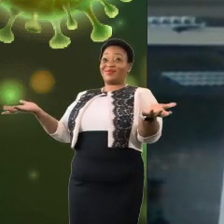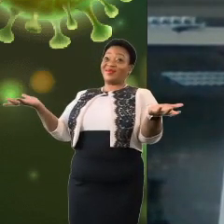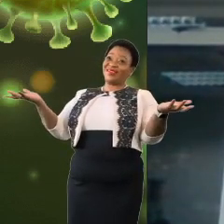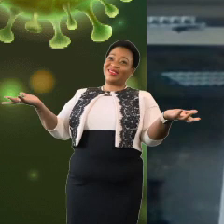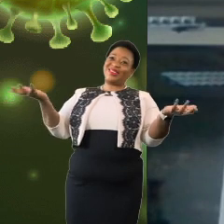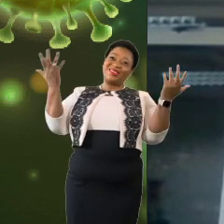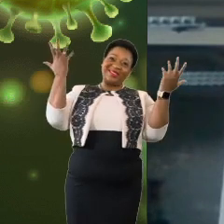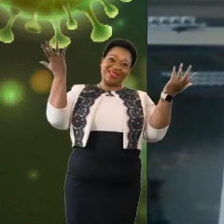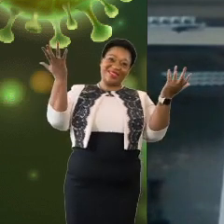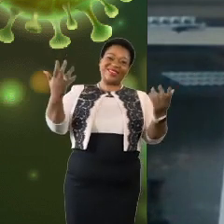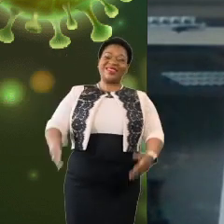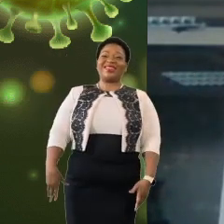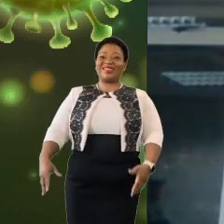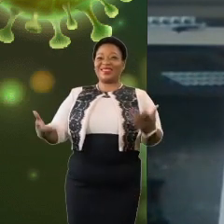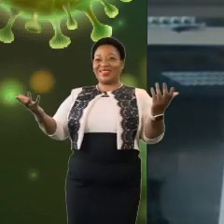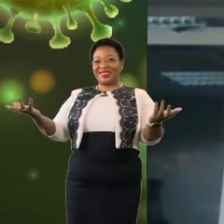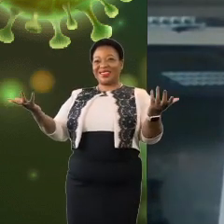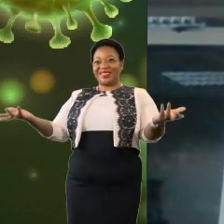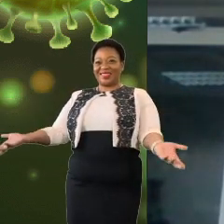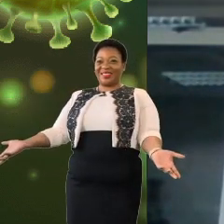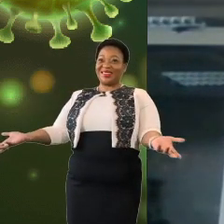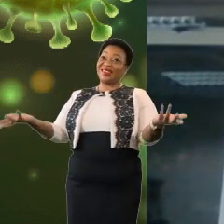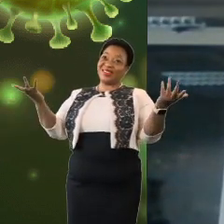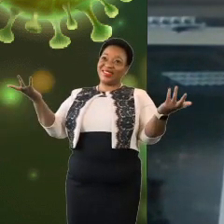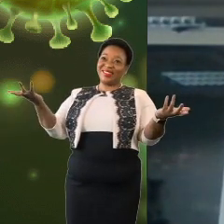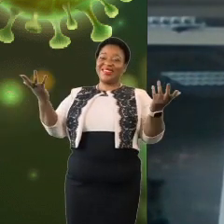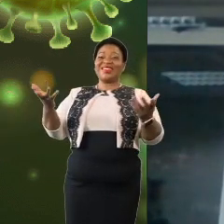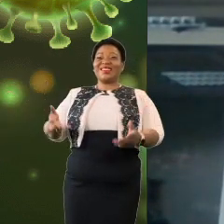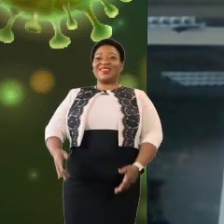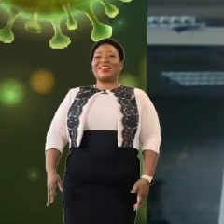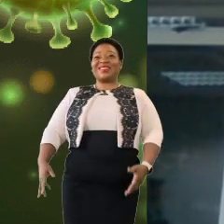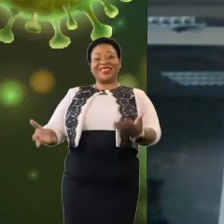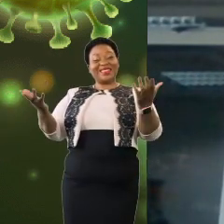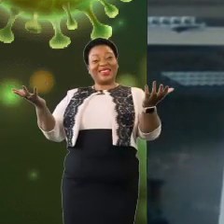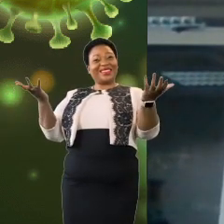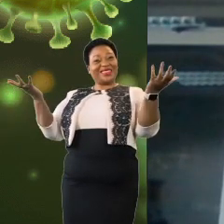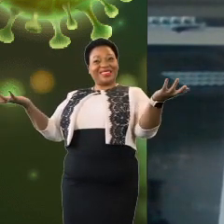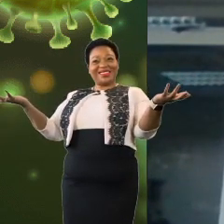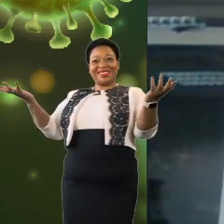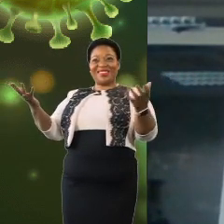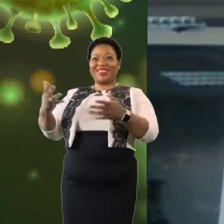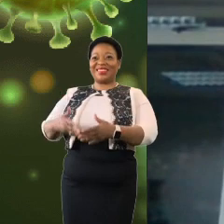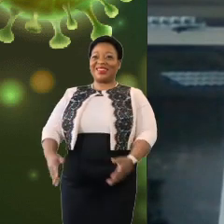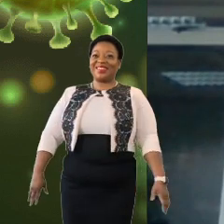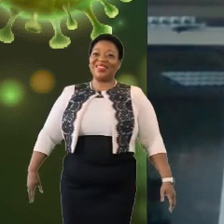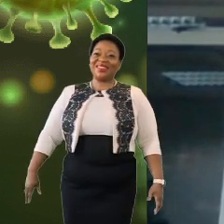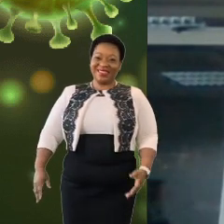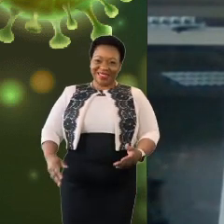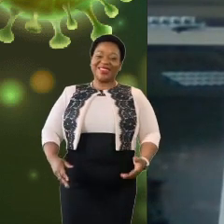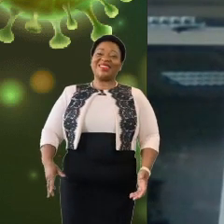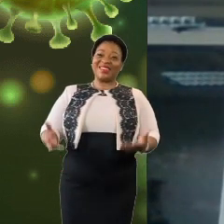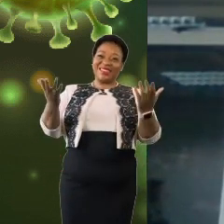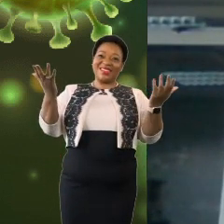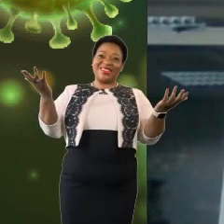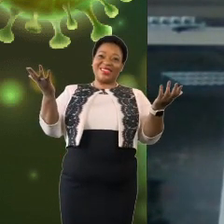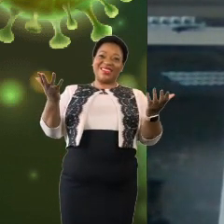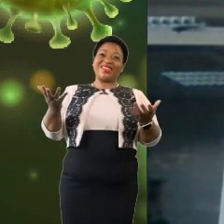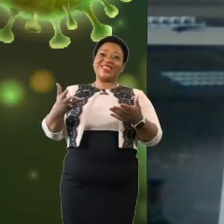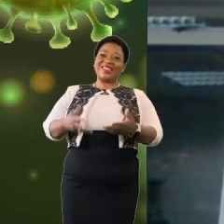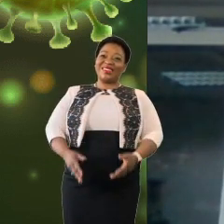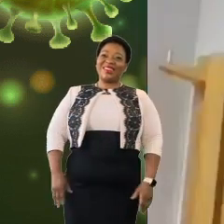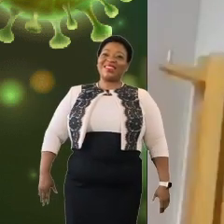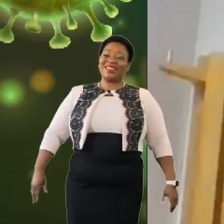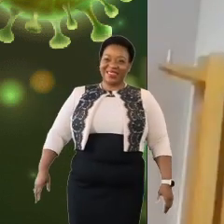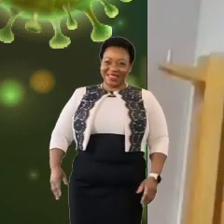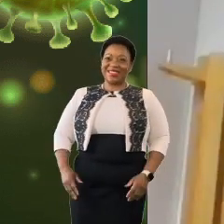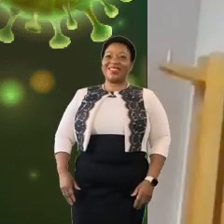the COVID-19 pandemic has sort of forced us to get used to IT solutions. And